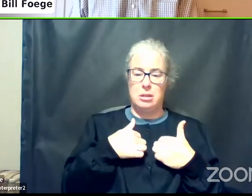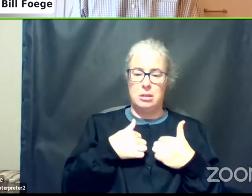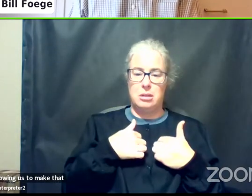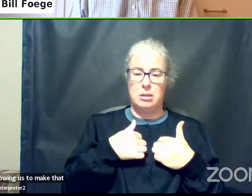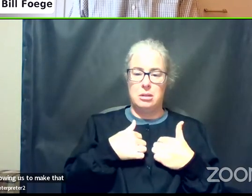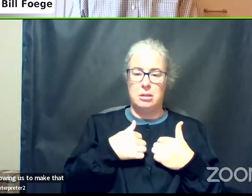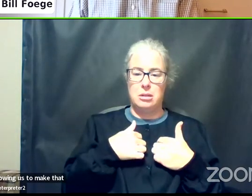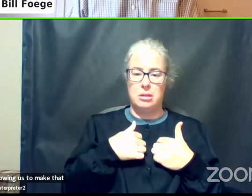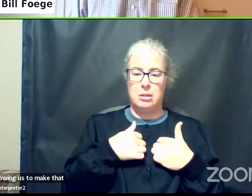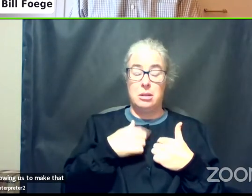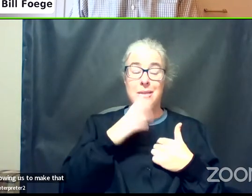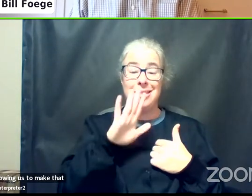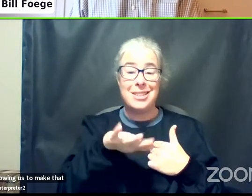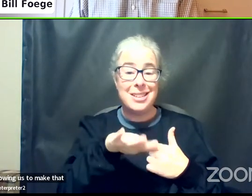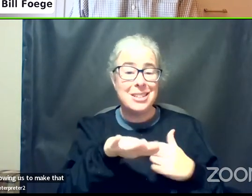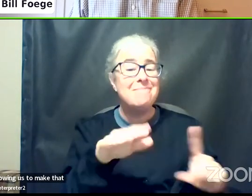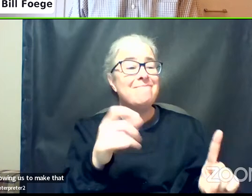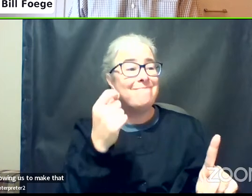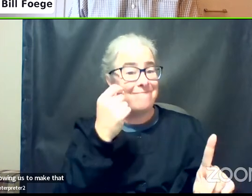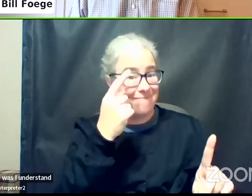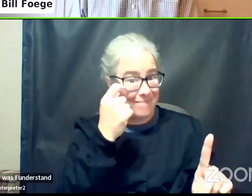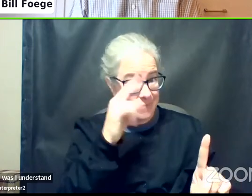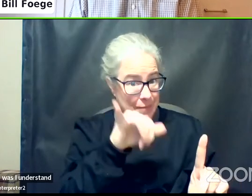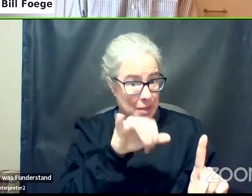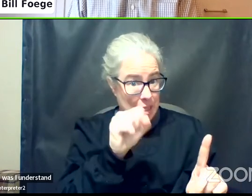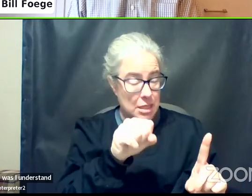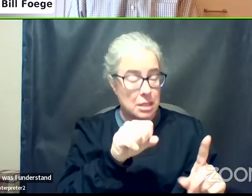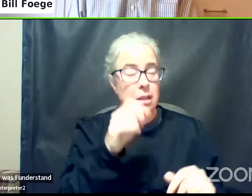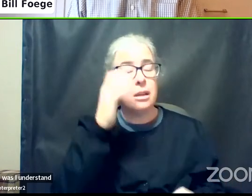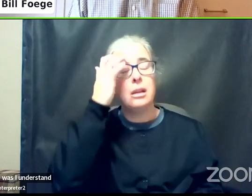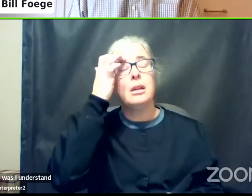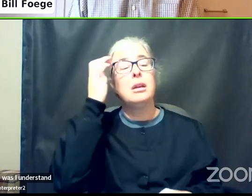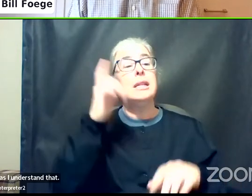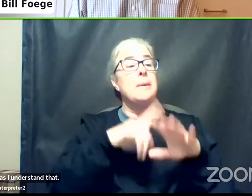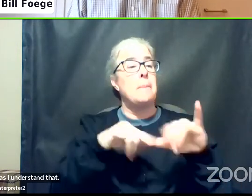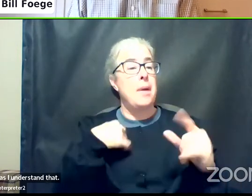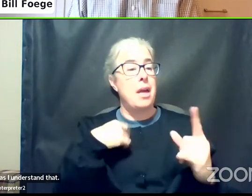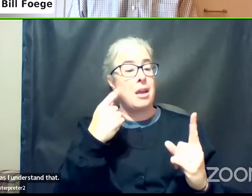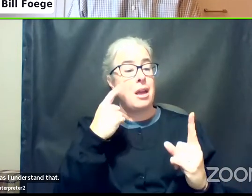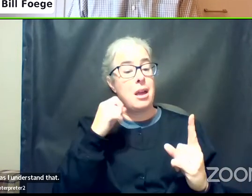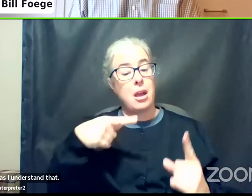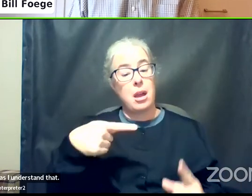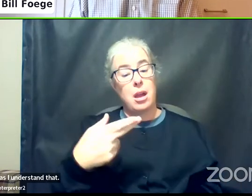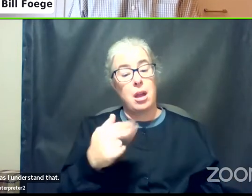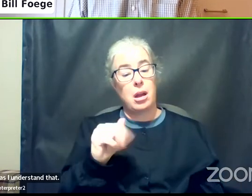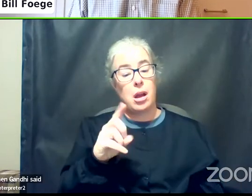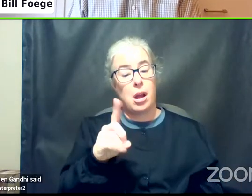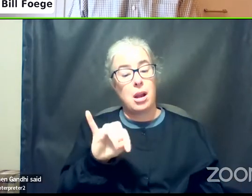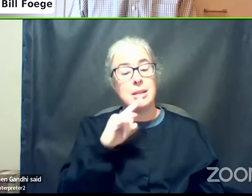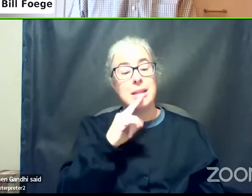my counter to that was I understand that but I also understand when Gandhi said his idea of the Golden